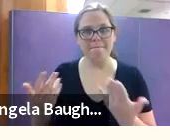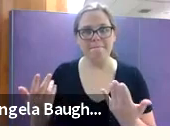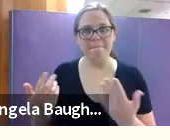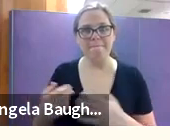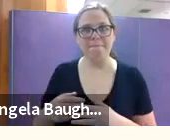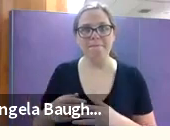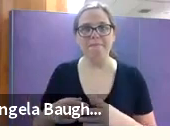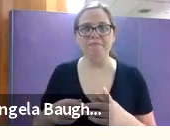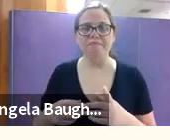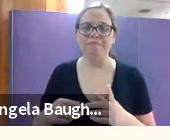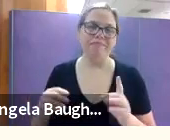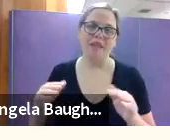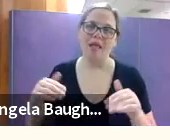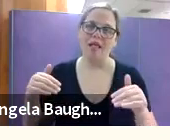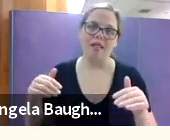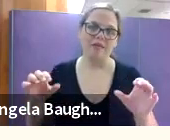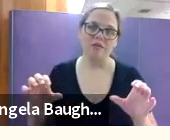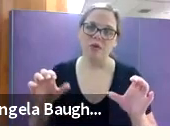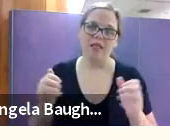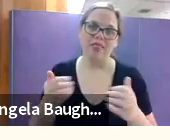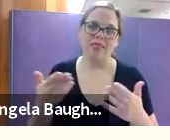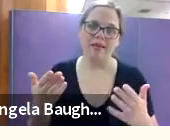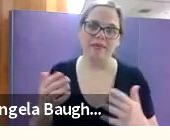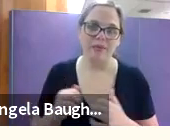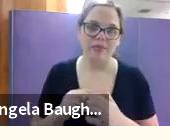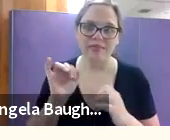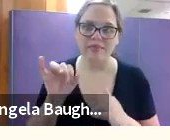Jason, we haven't done anything on that. Yeah,